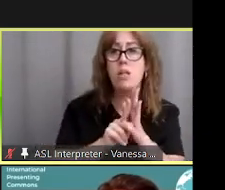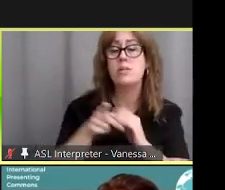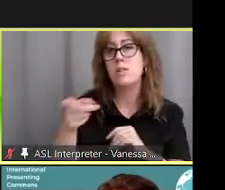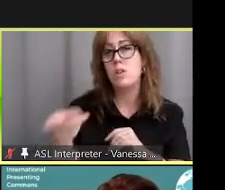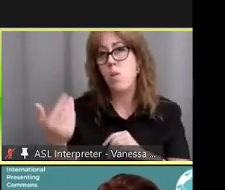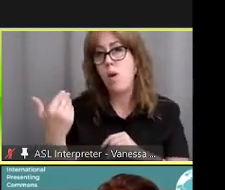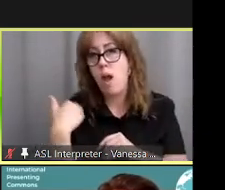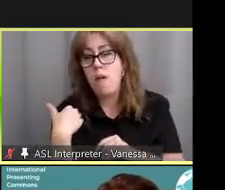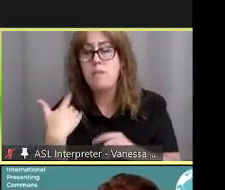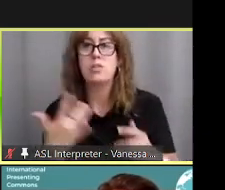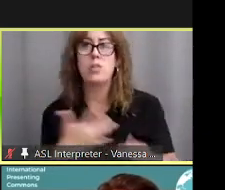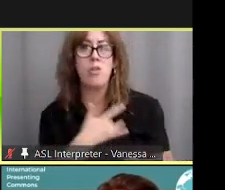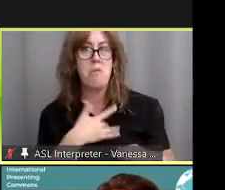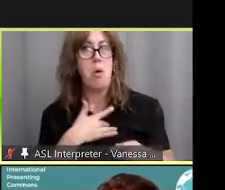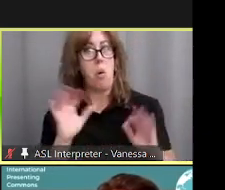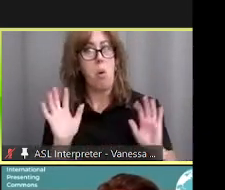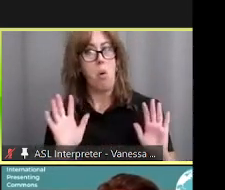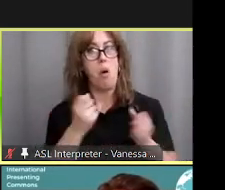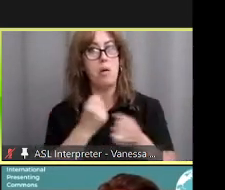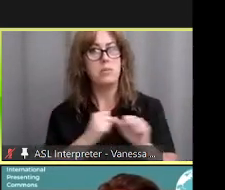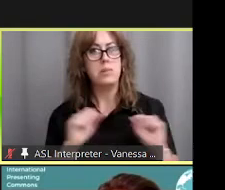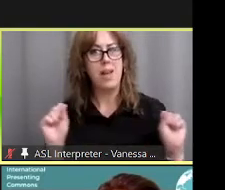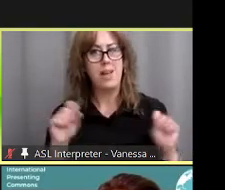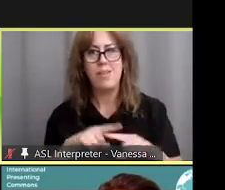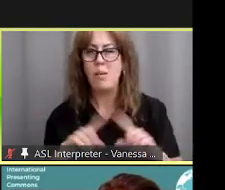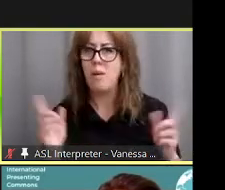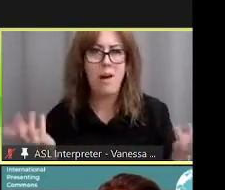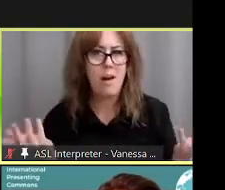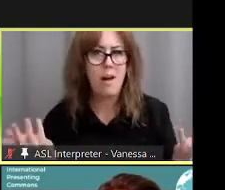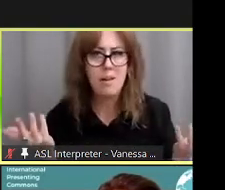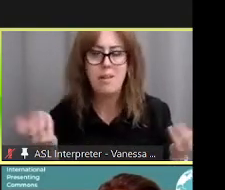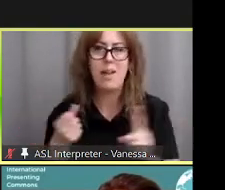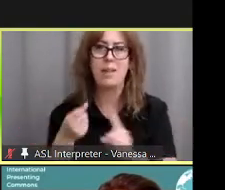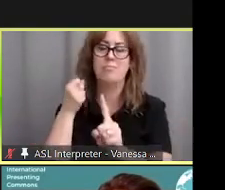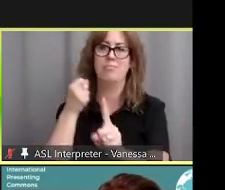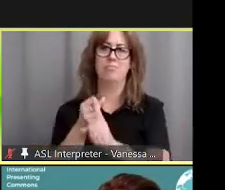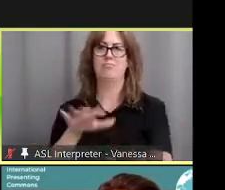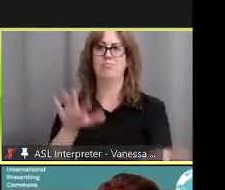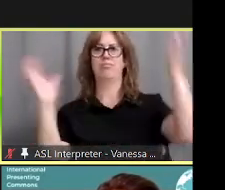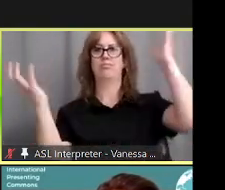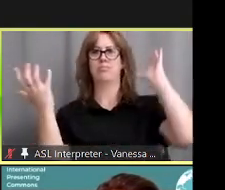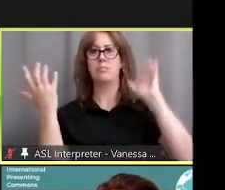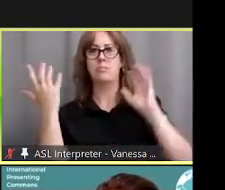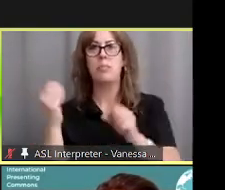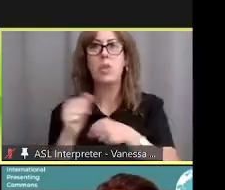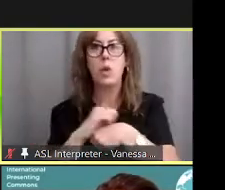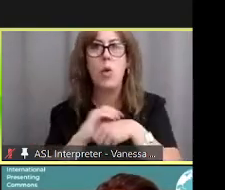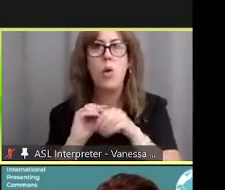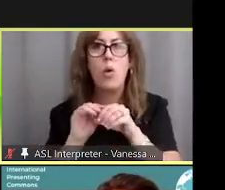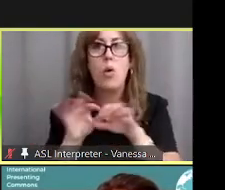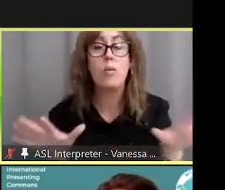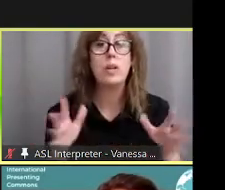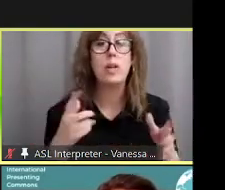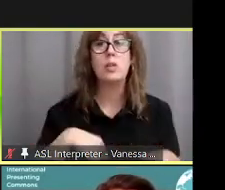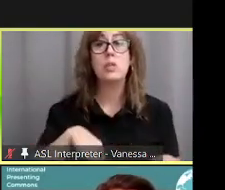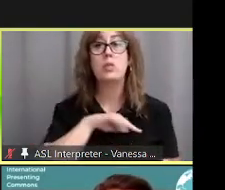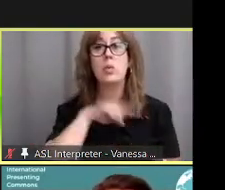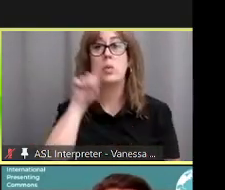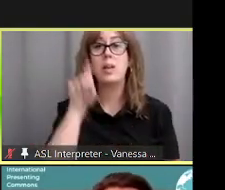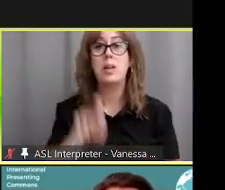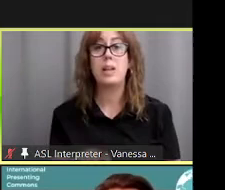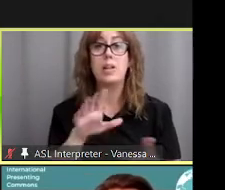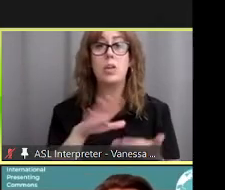not operational. So we need to learn how to improvise with our own